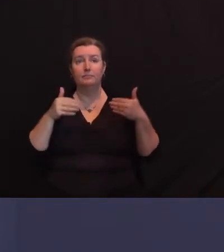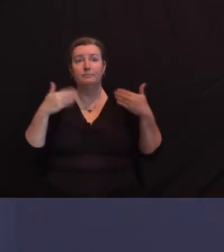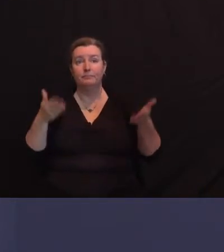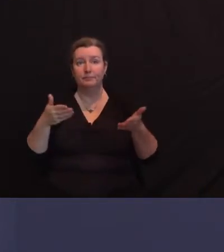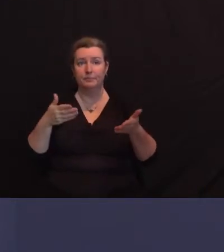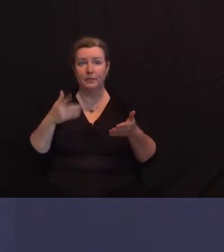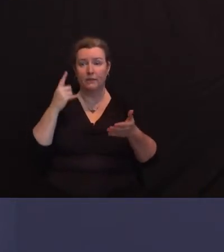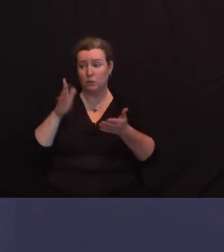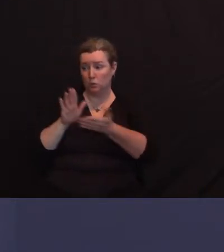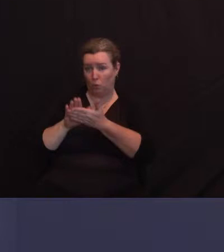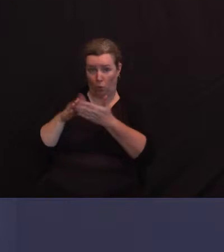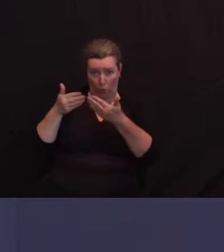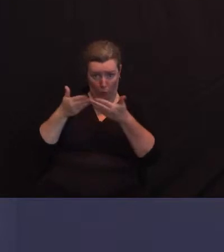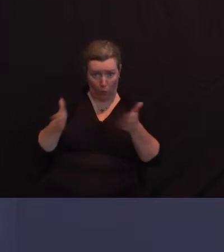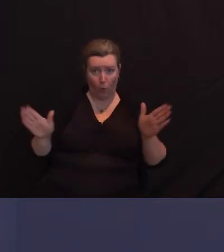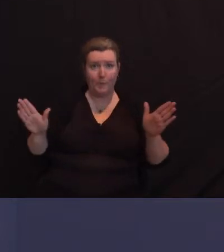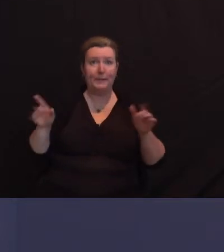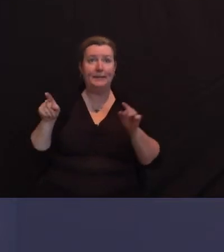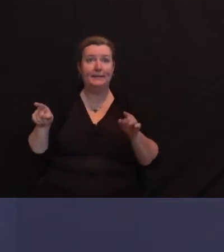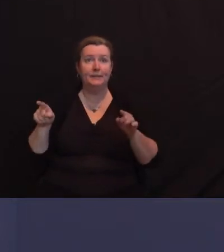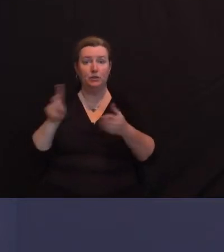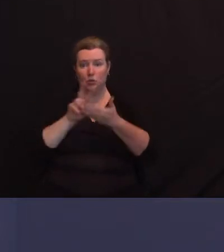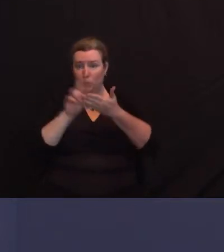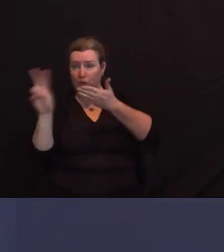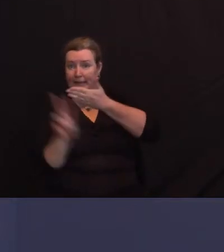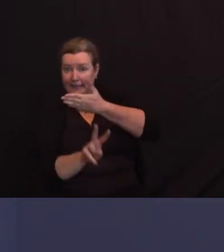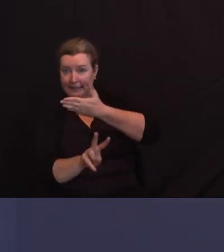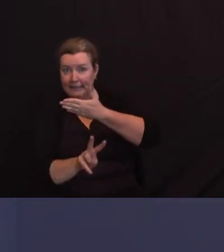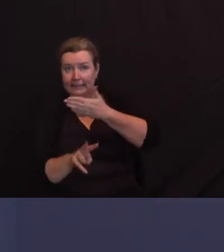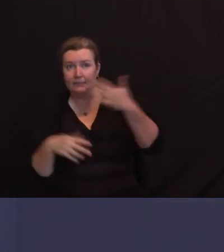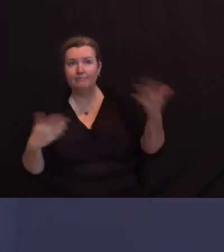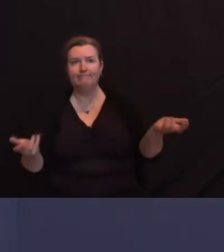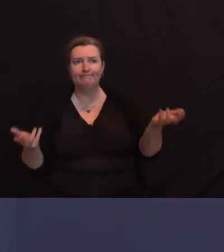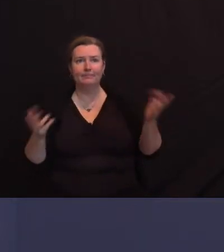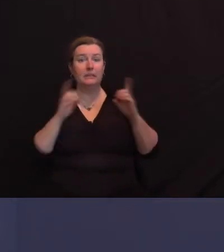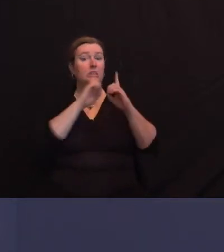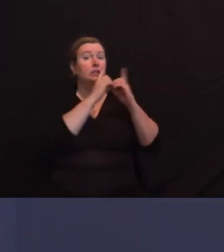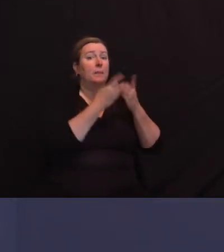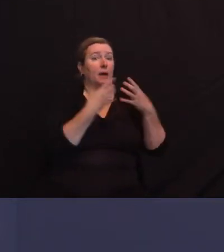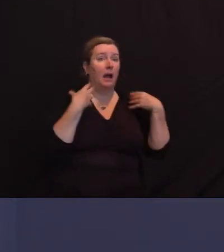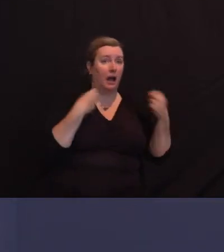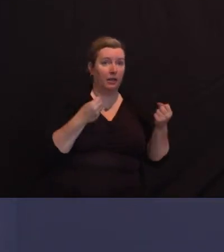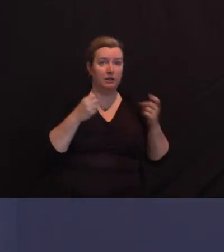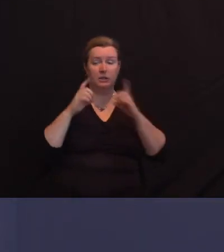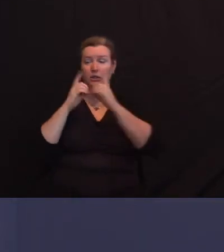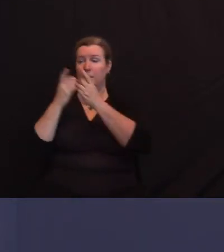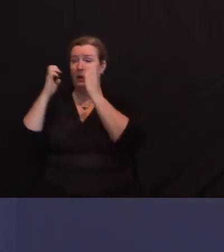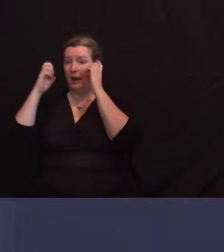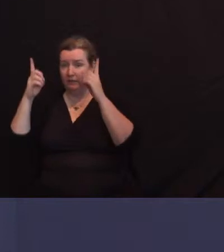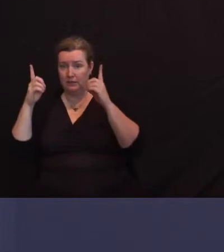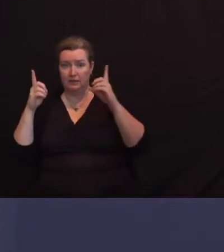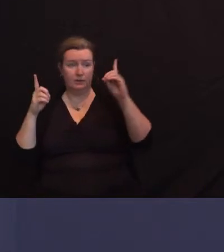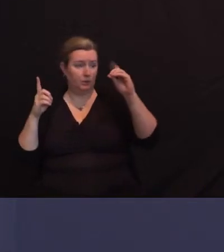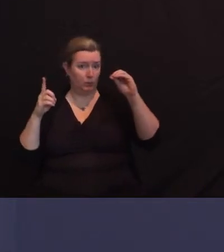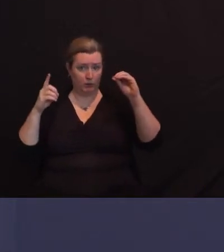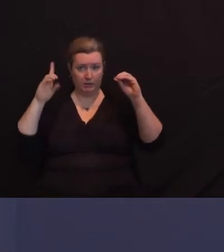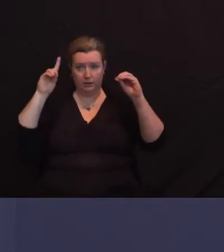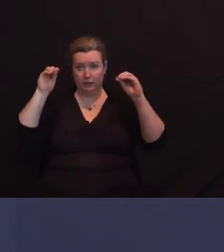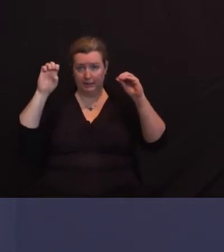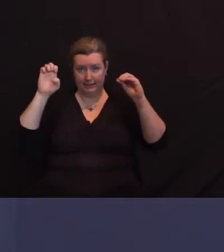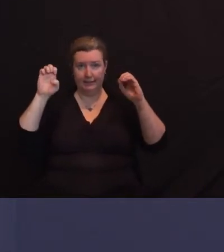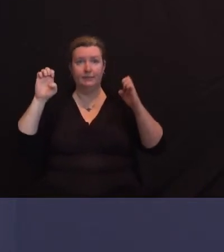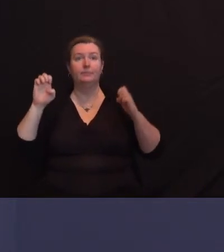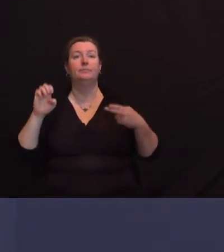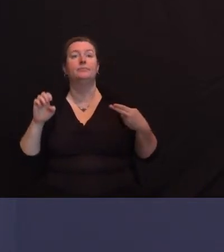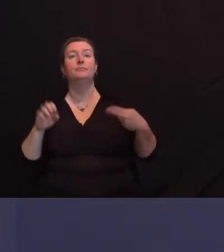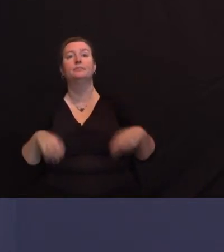open in about 2 weeks. The Department of Health and Department of Education have issued updated guidance that can be found on both